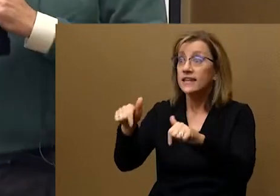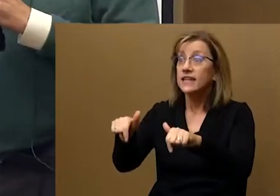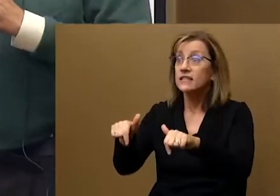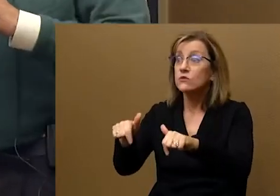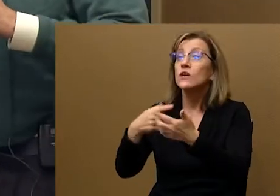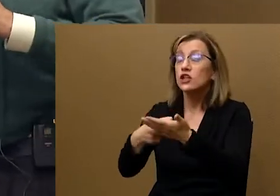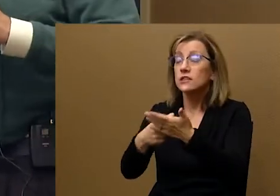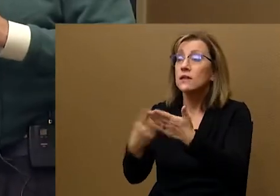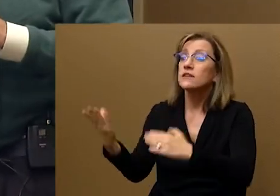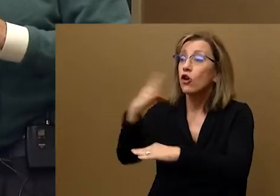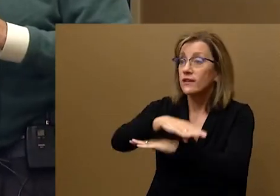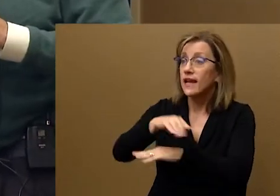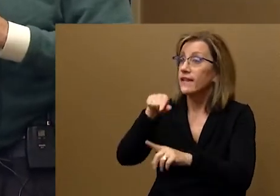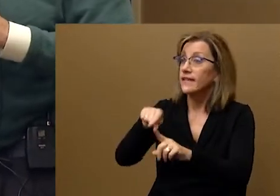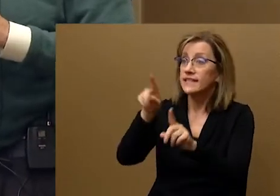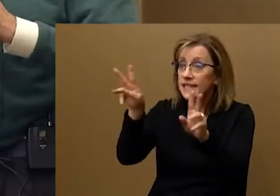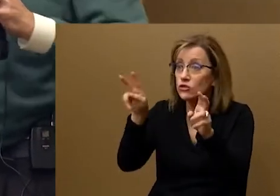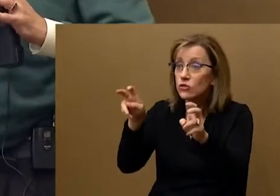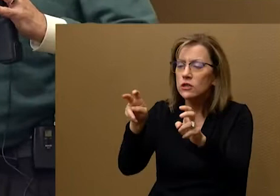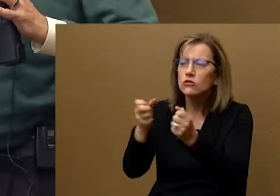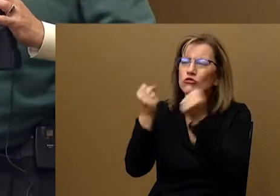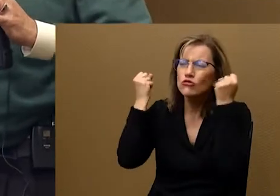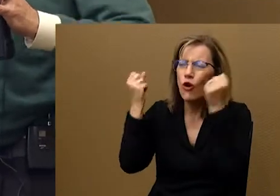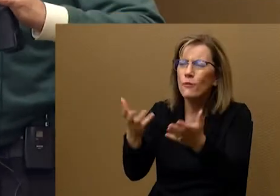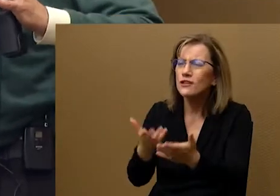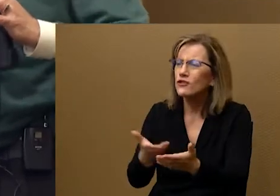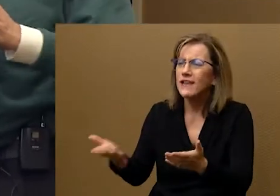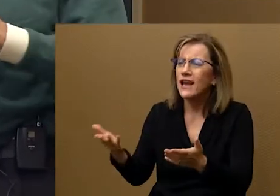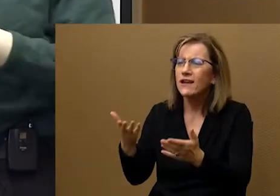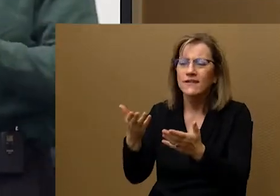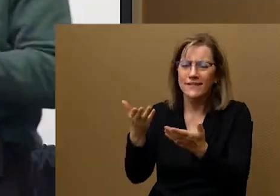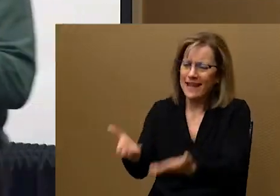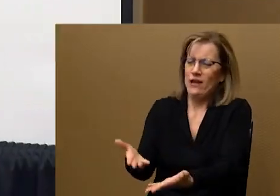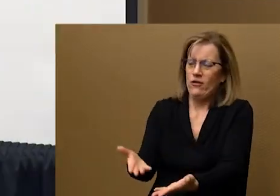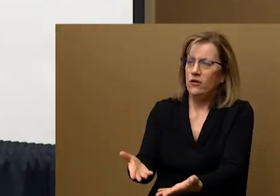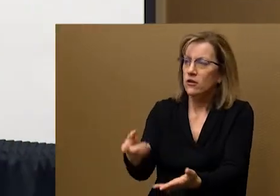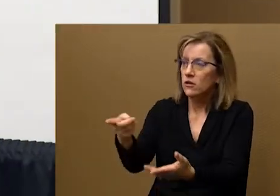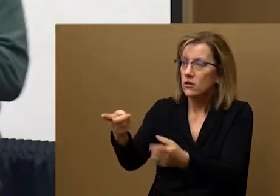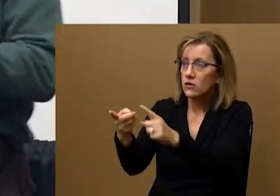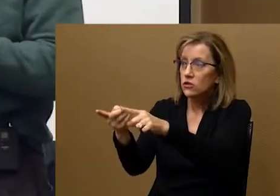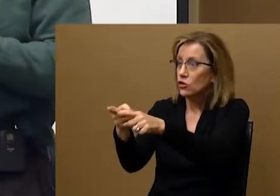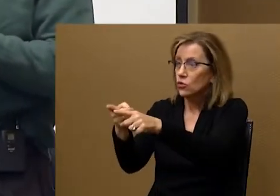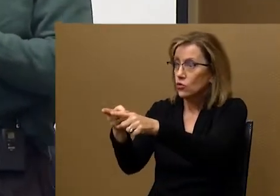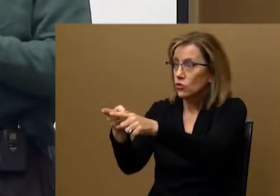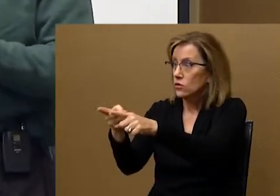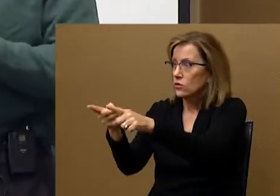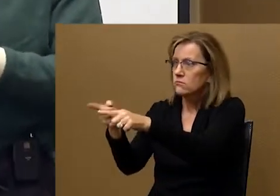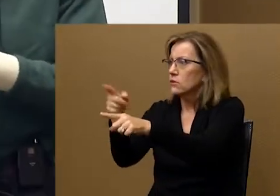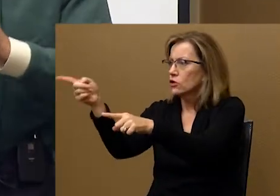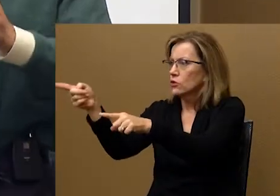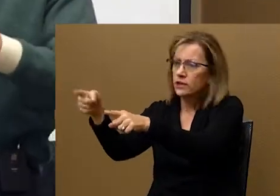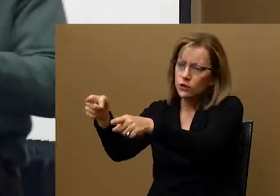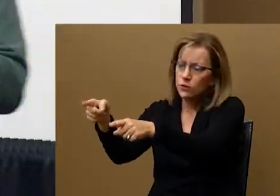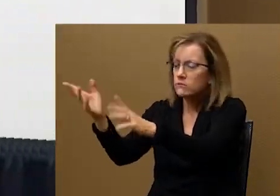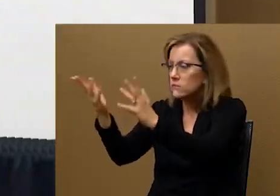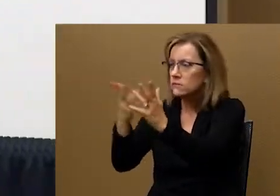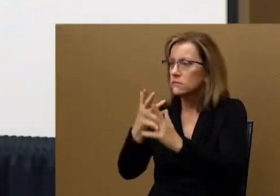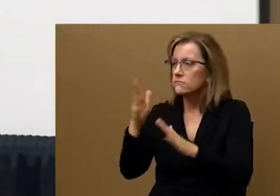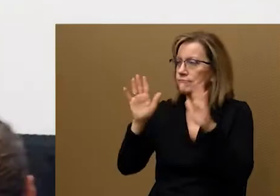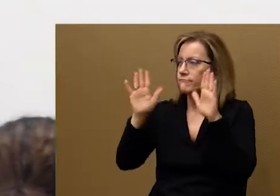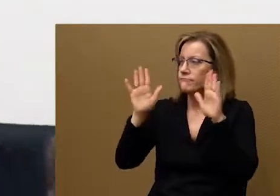happening. This could be all day, this whole issue. There's so much there in this. Okay, you, and then